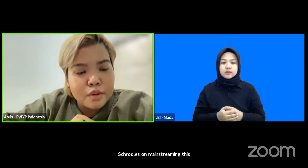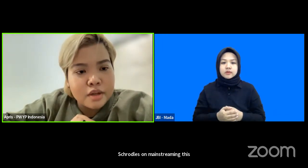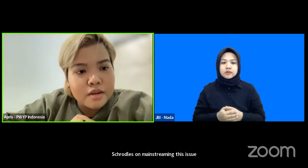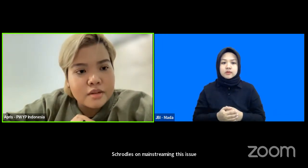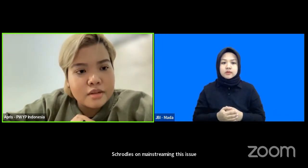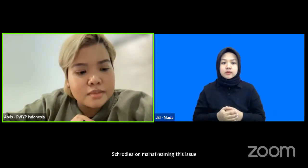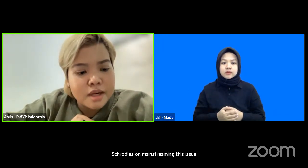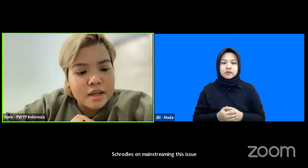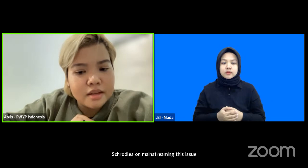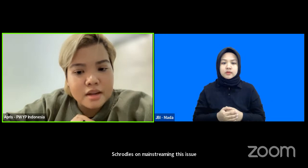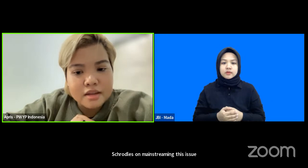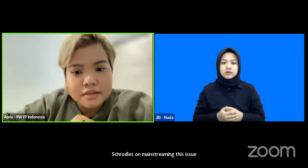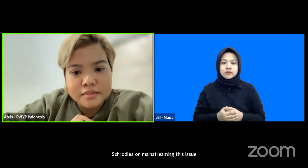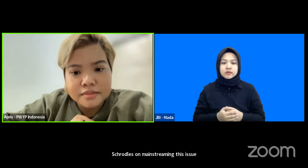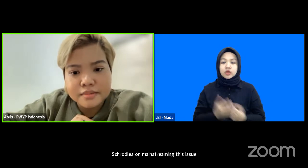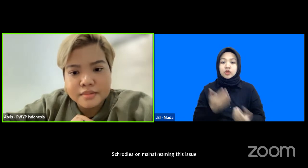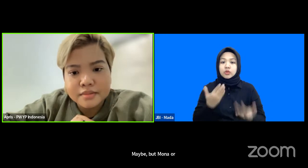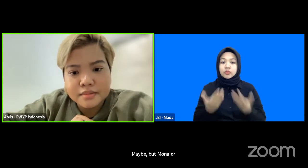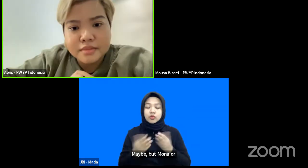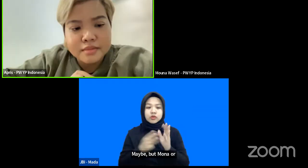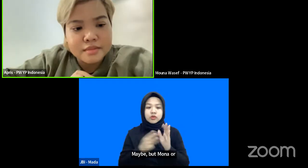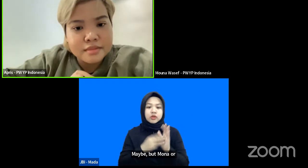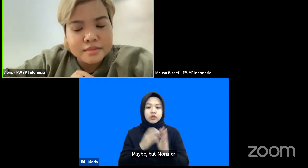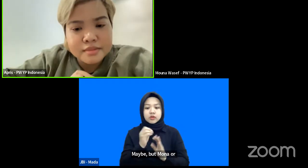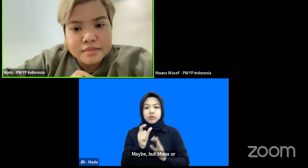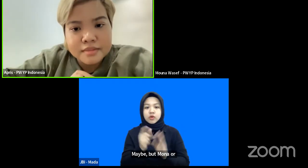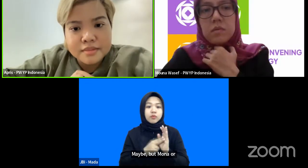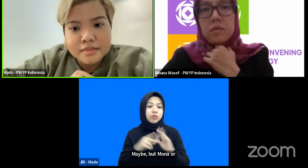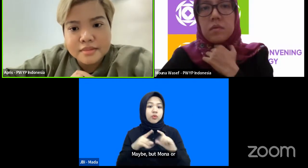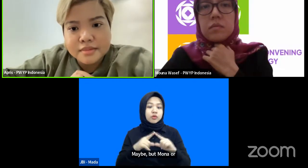Maybe Mbak Mona or Mbak Grita.